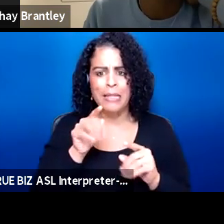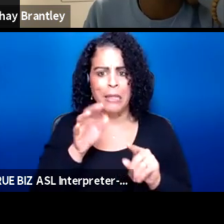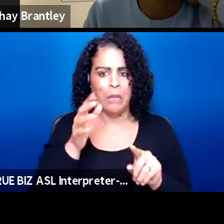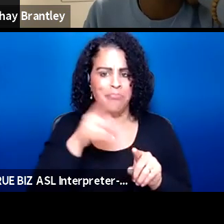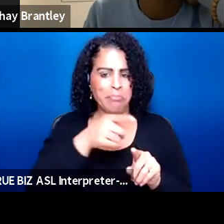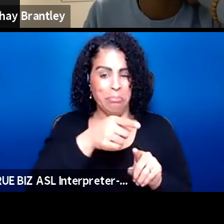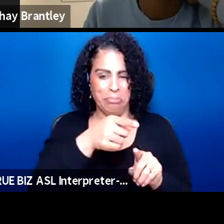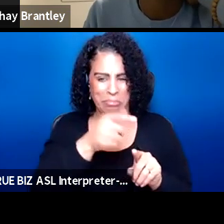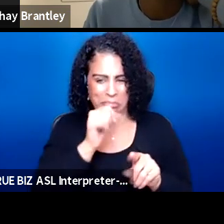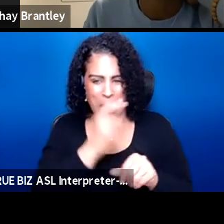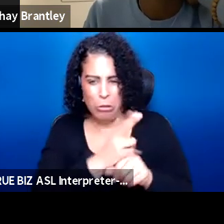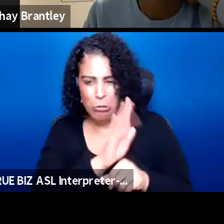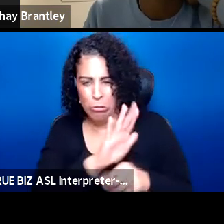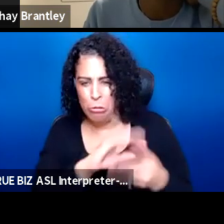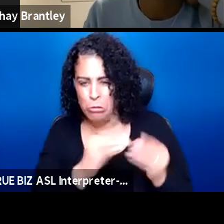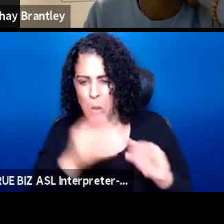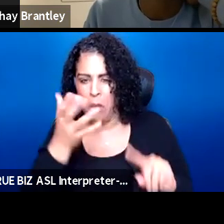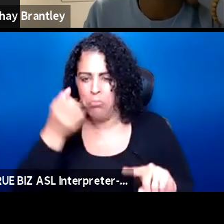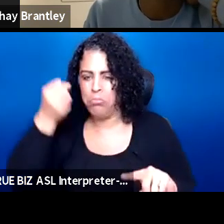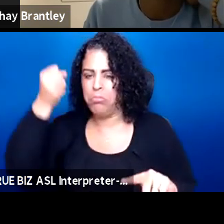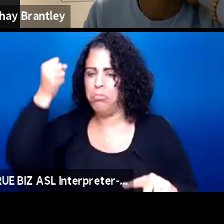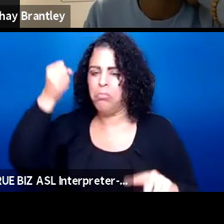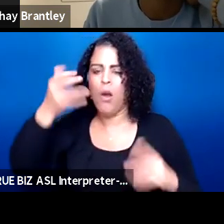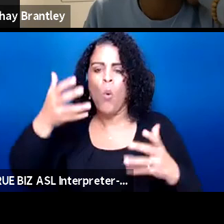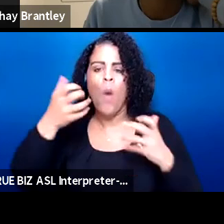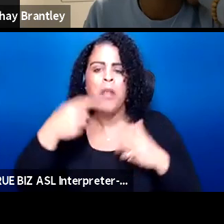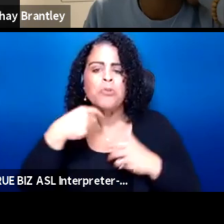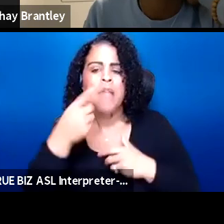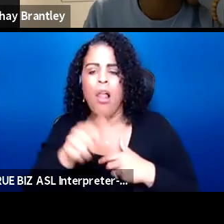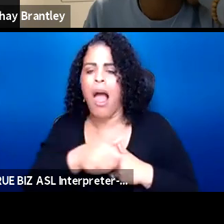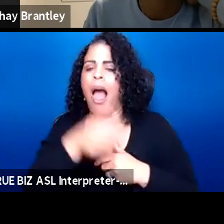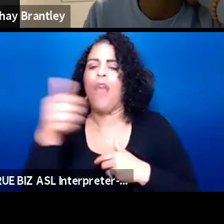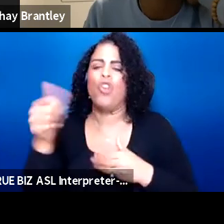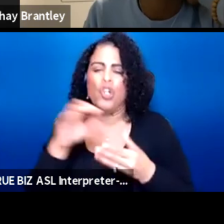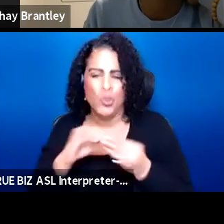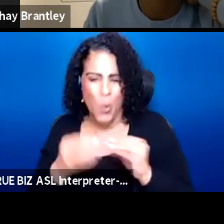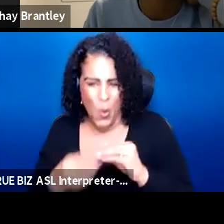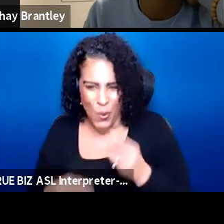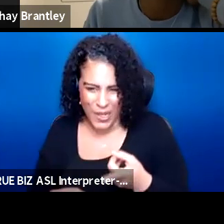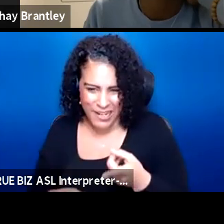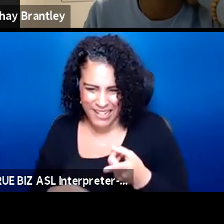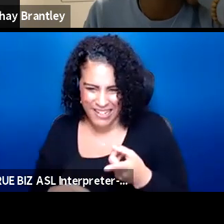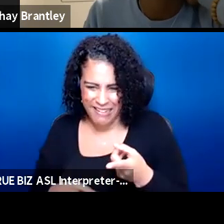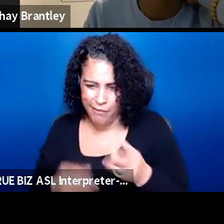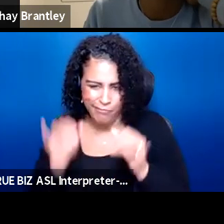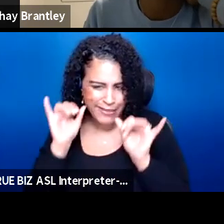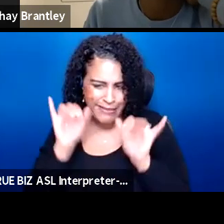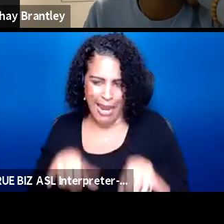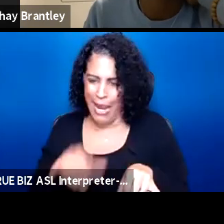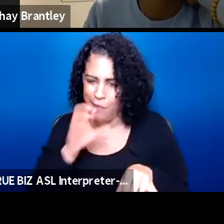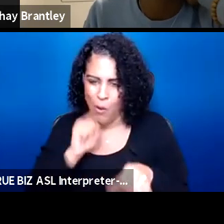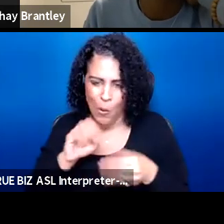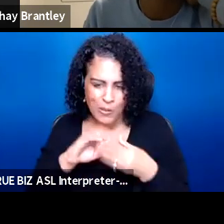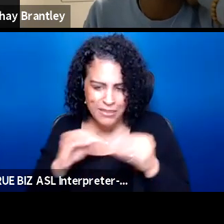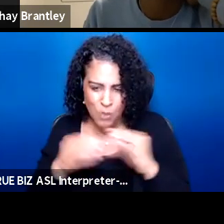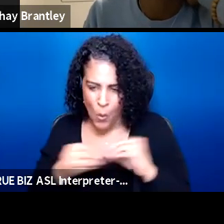burner to tell another, yet again, Ibsen story, yet another, again,